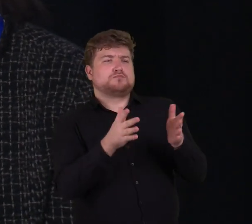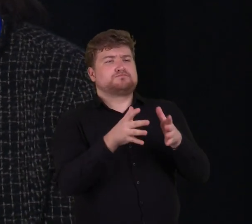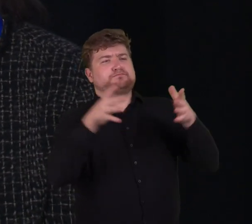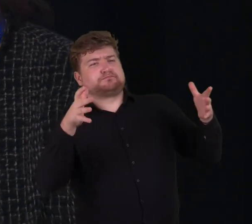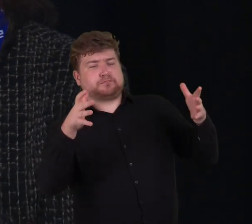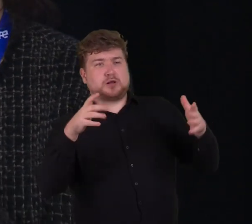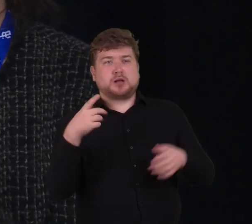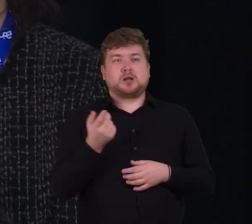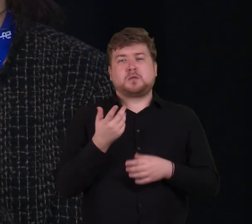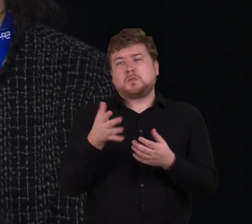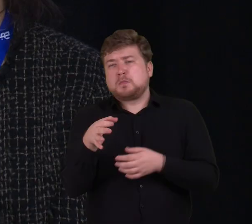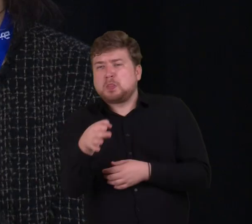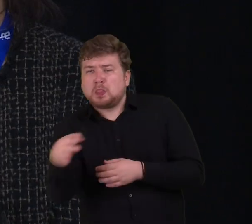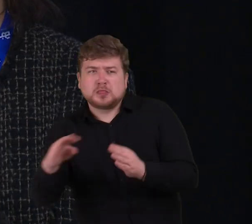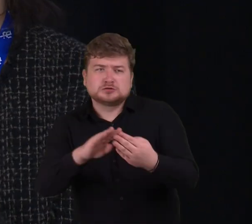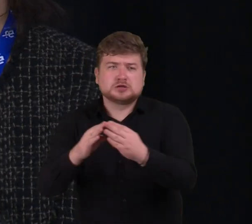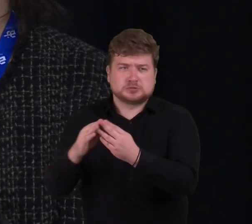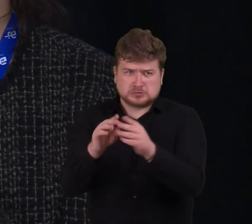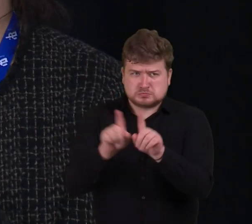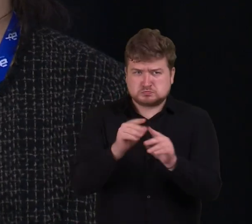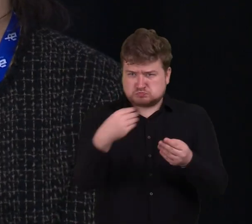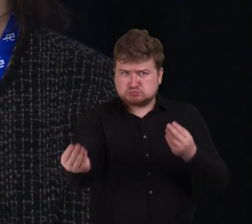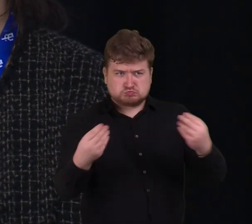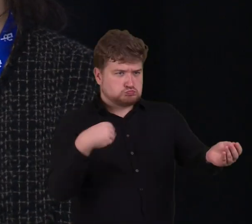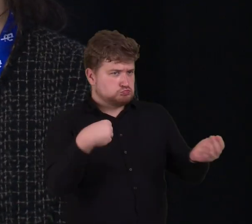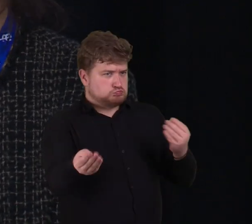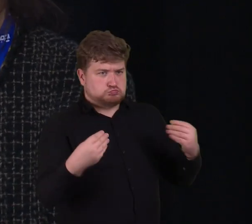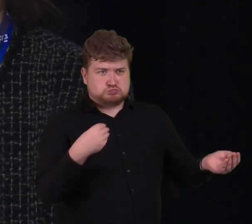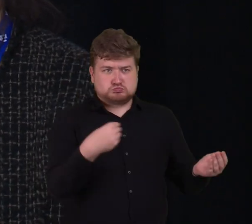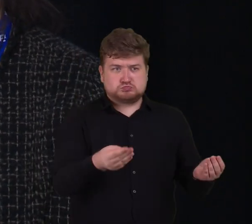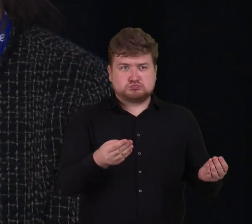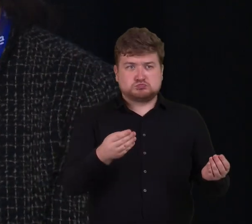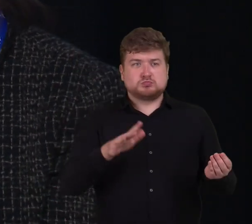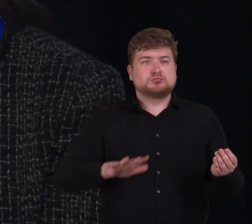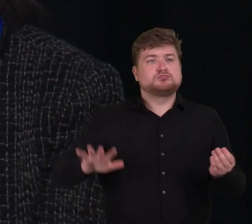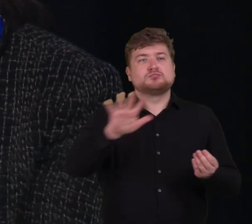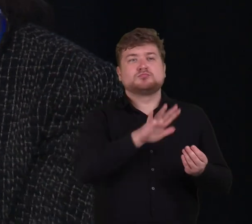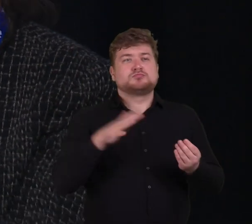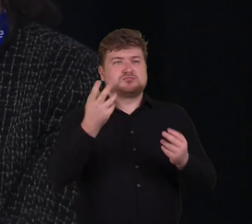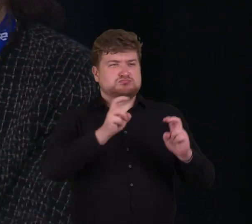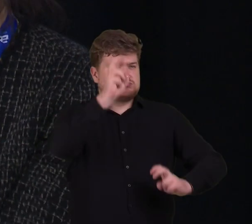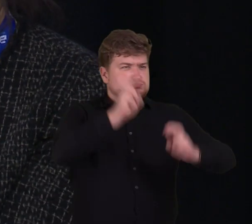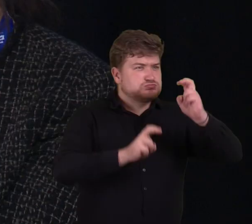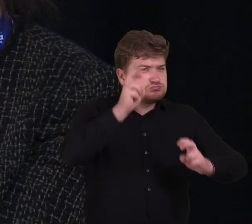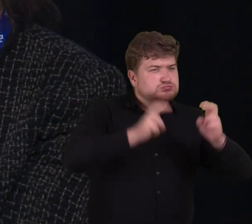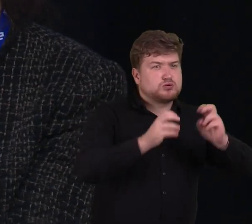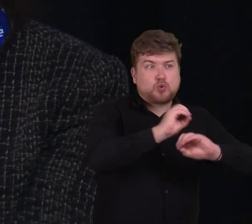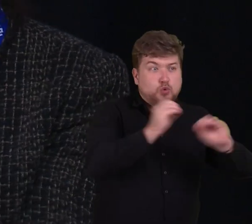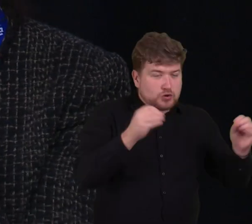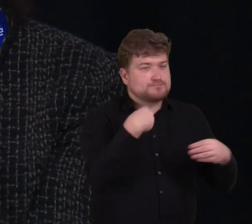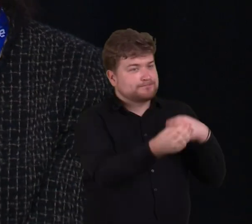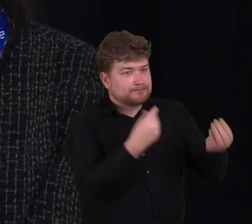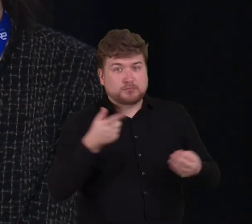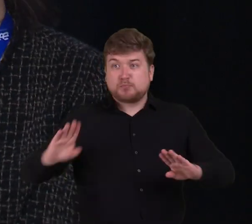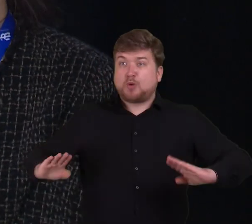mountain territories. So territories which face difficulties, constraints. It can